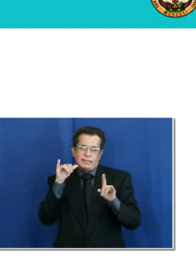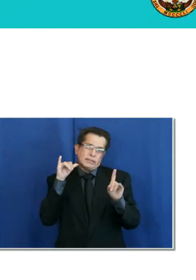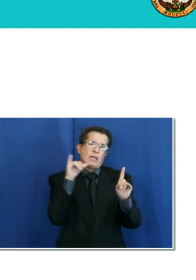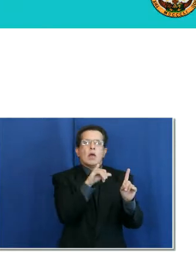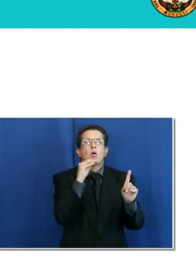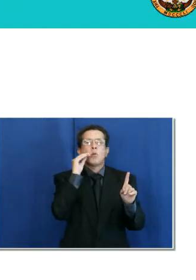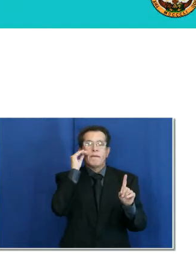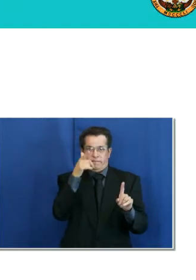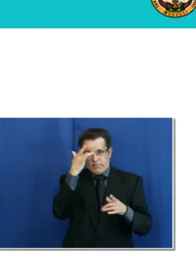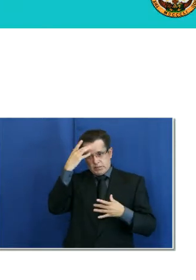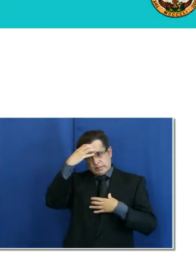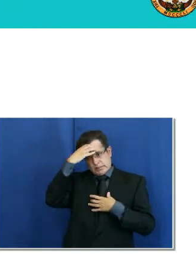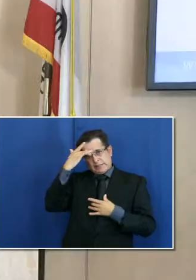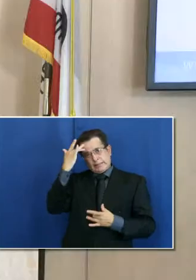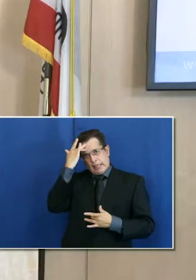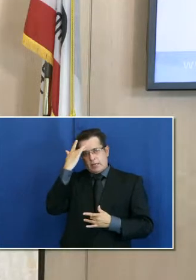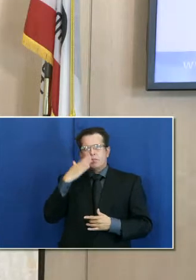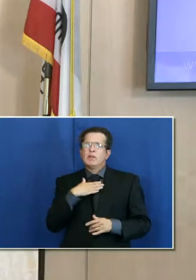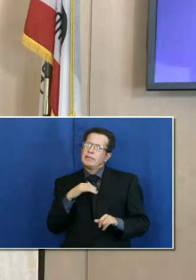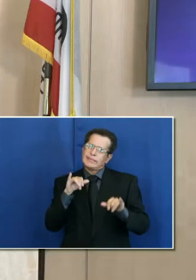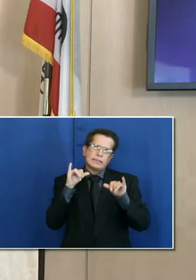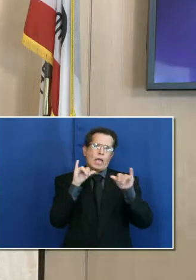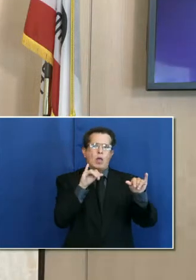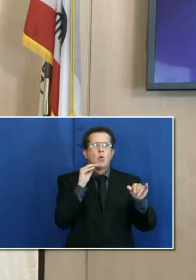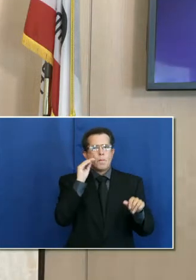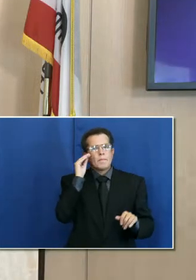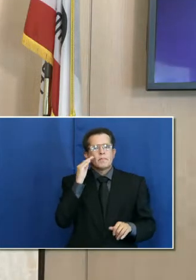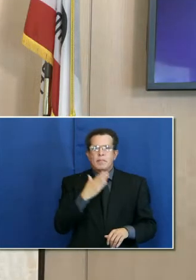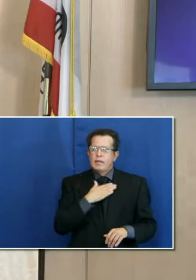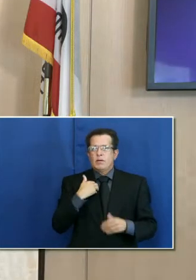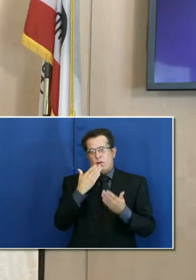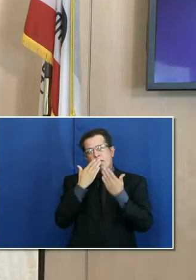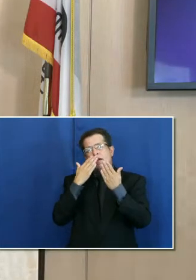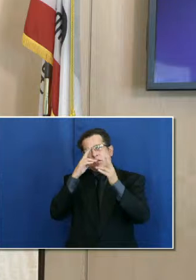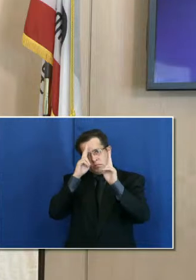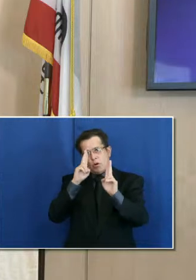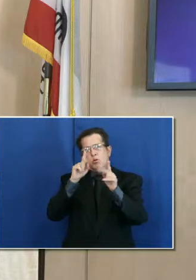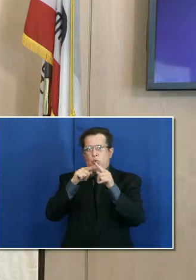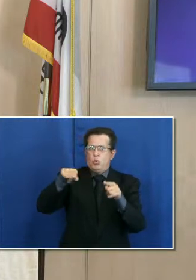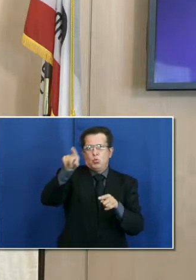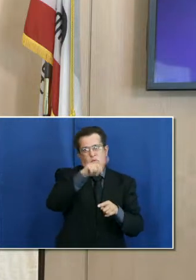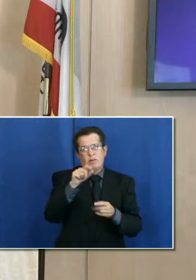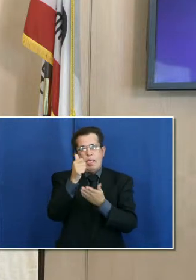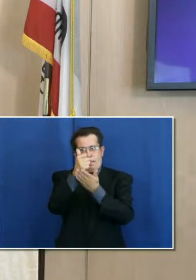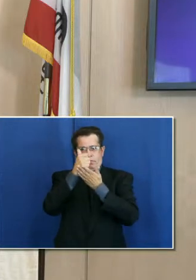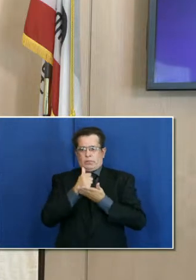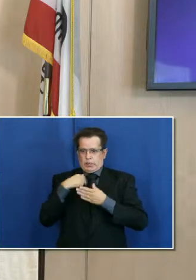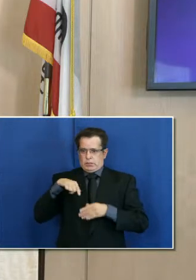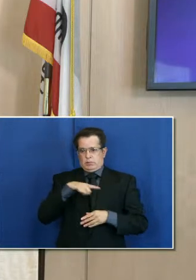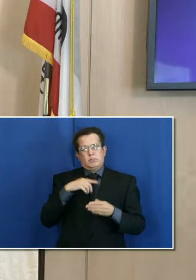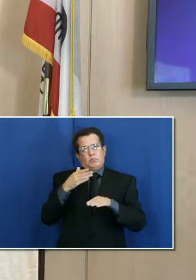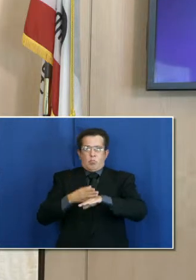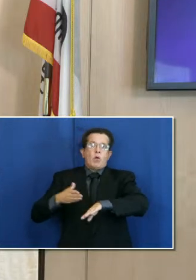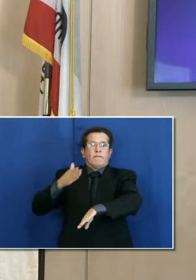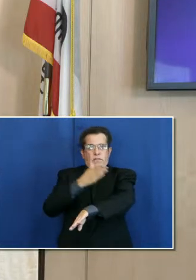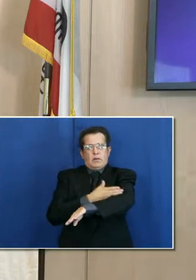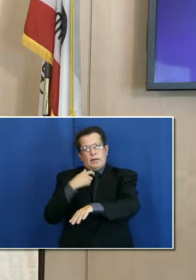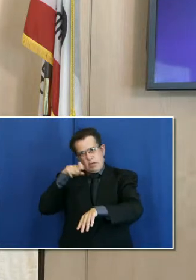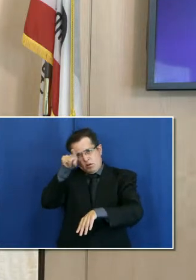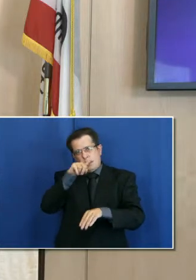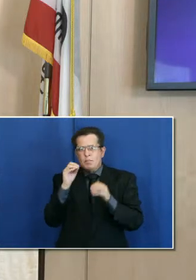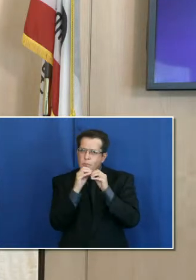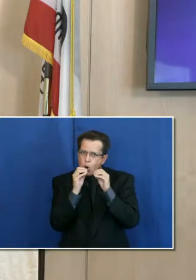sick. So thank you for helping us get to where we are now, but we need you to stay